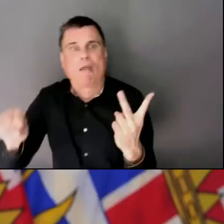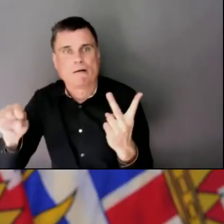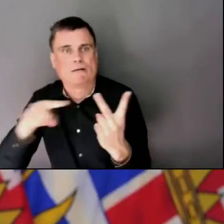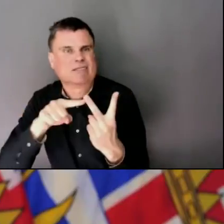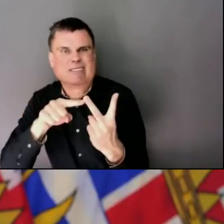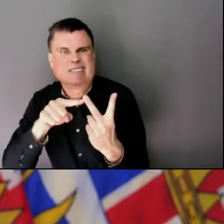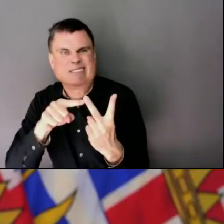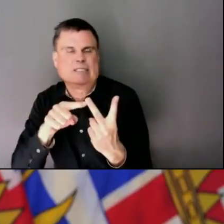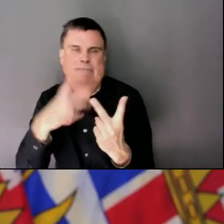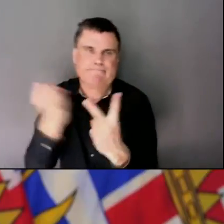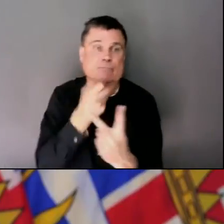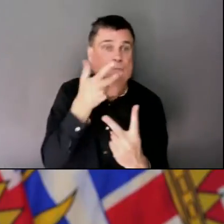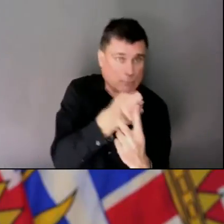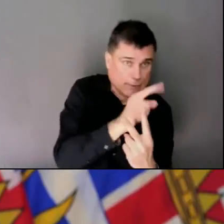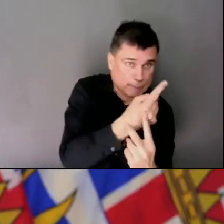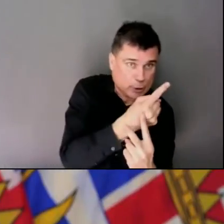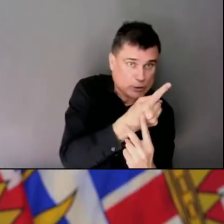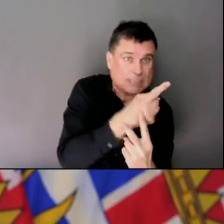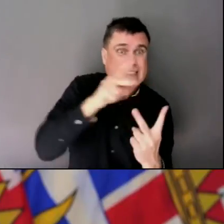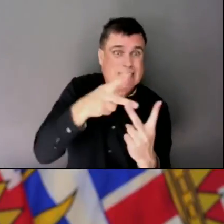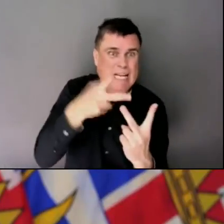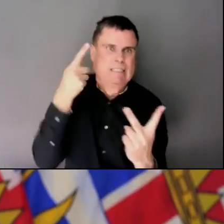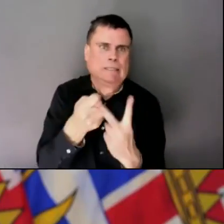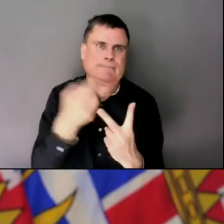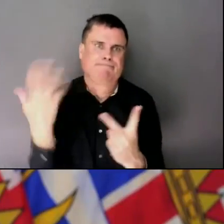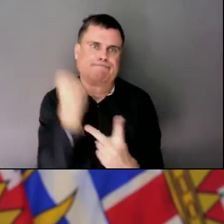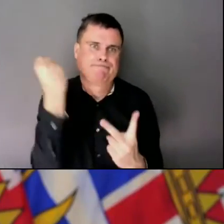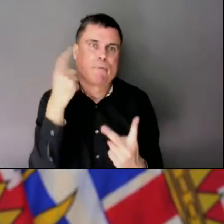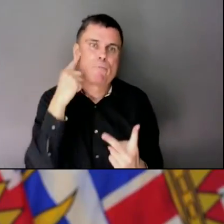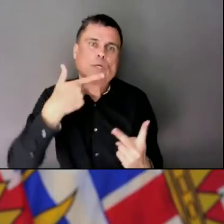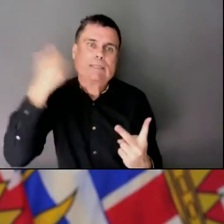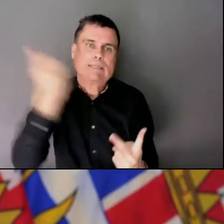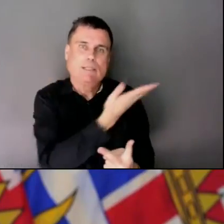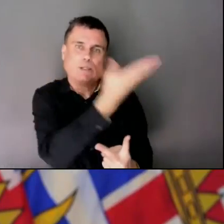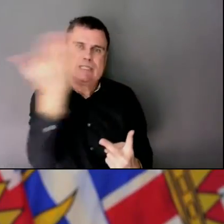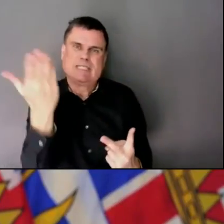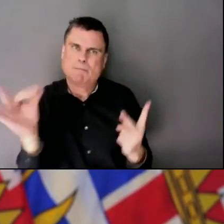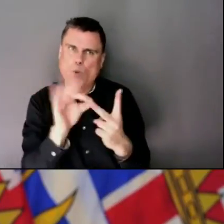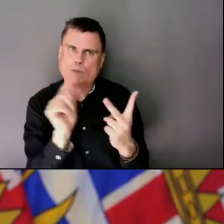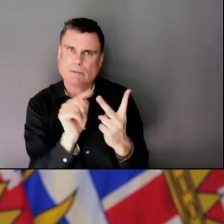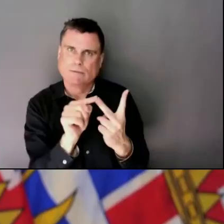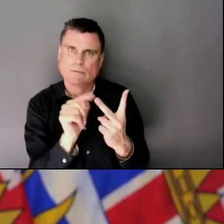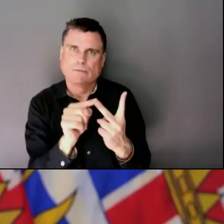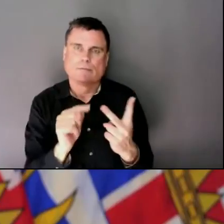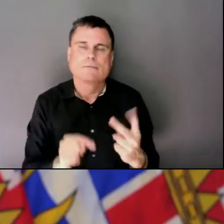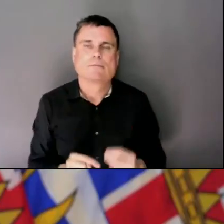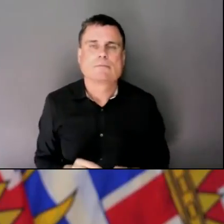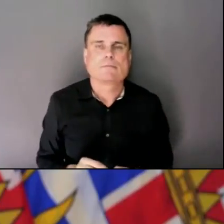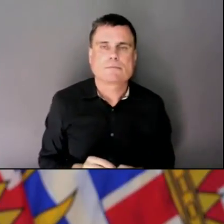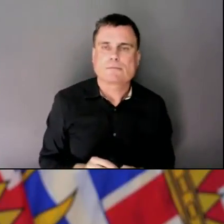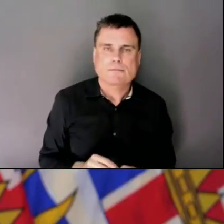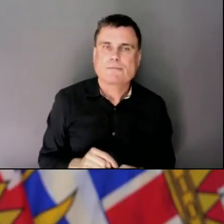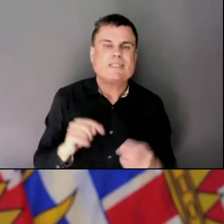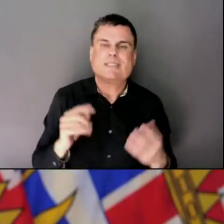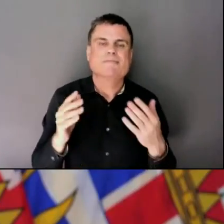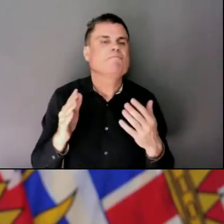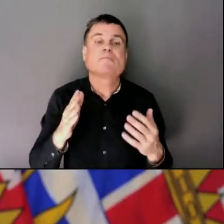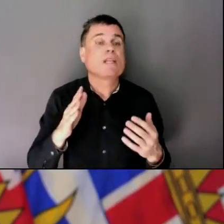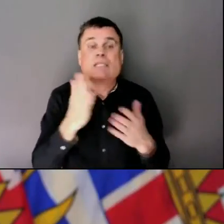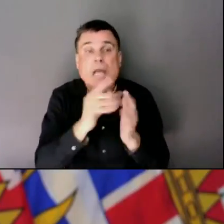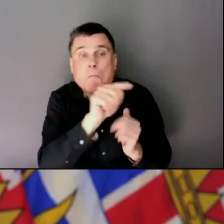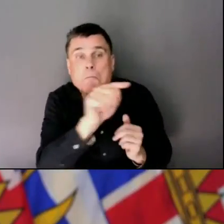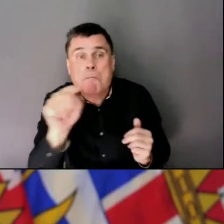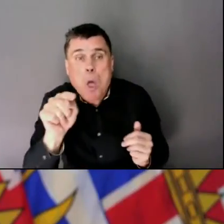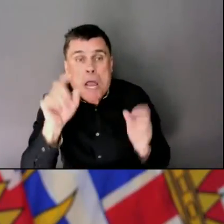healthier people who mount a stronger immune response to start with, it may be preferable to extend the delay